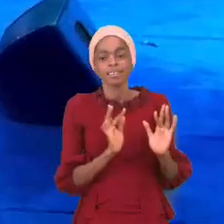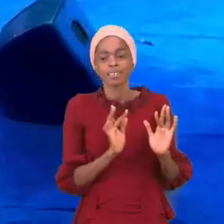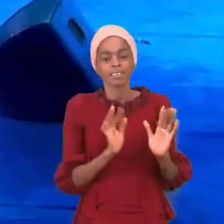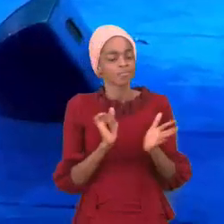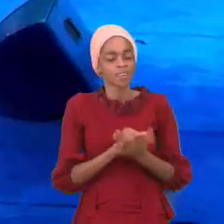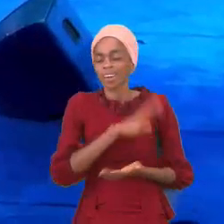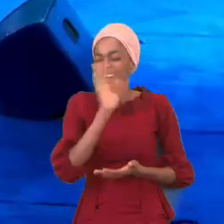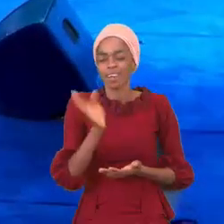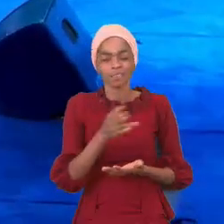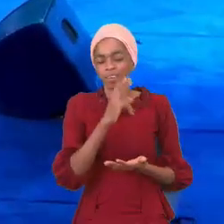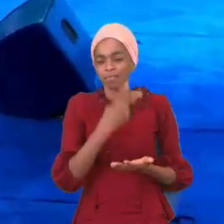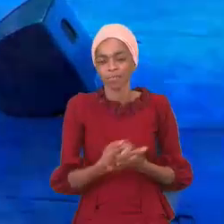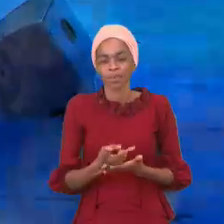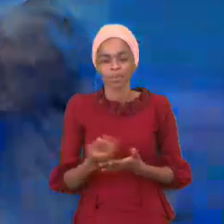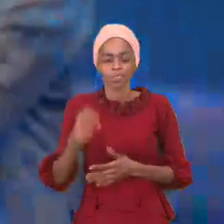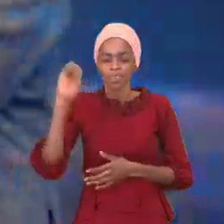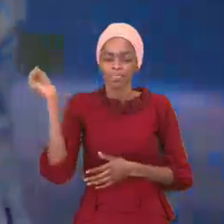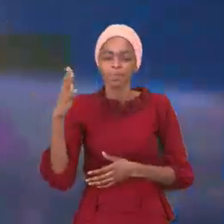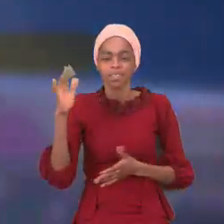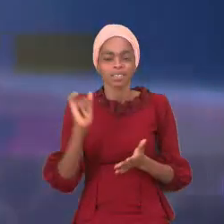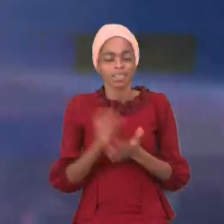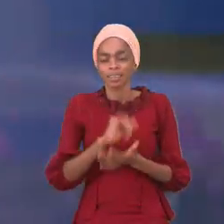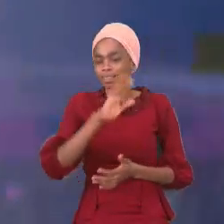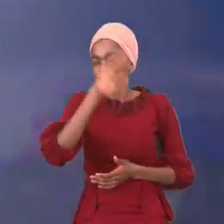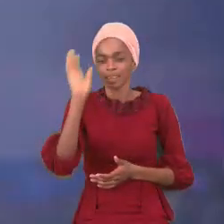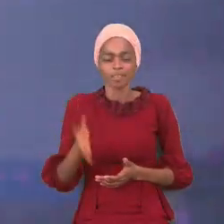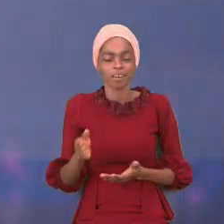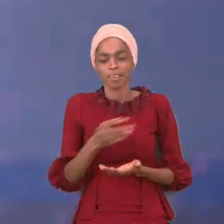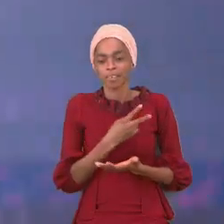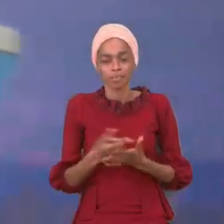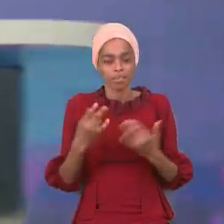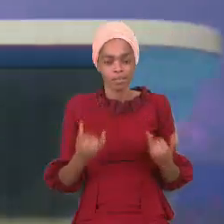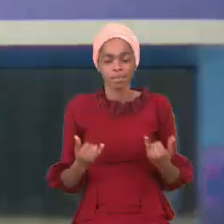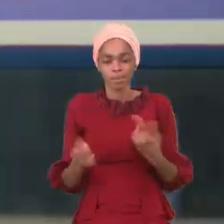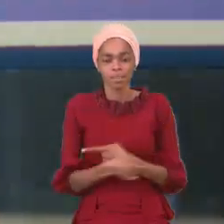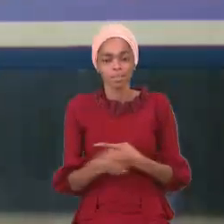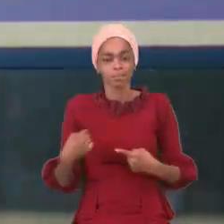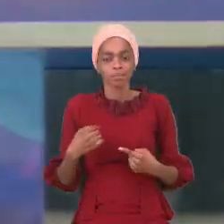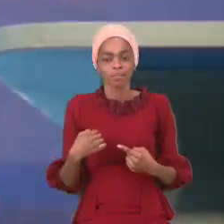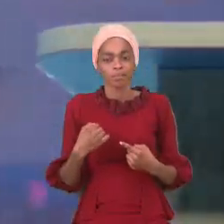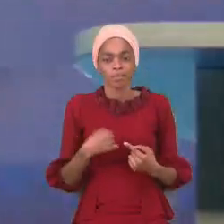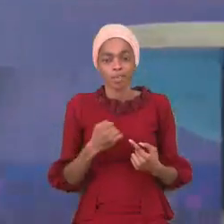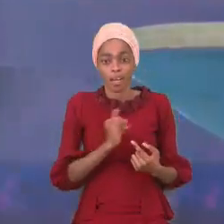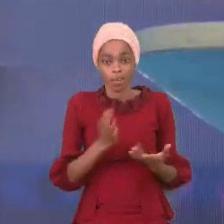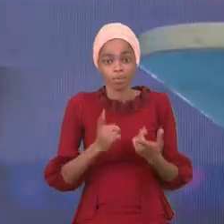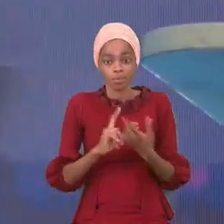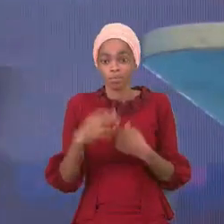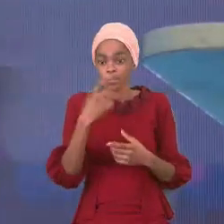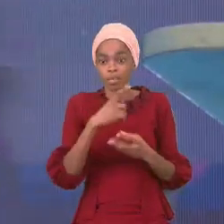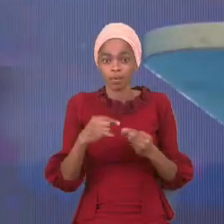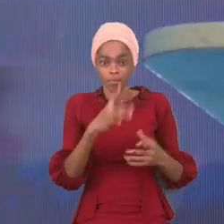never fails, the grace that never fails. Today, we want to talk about the